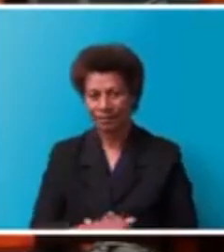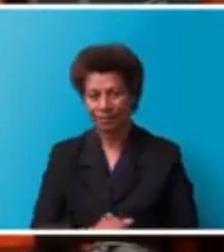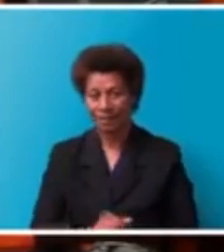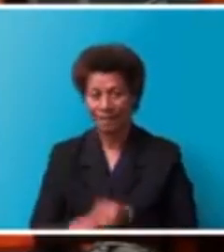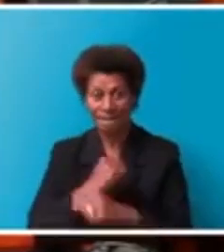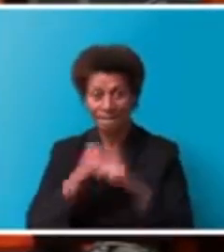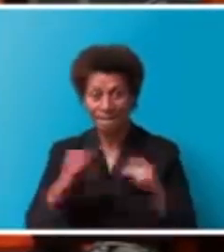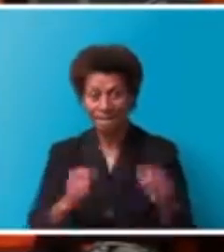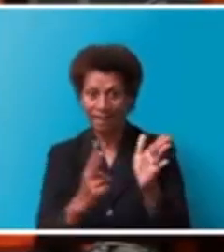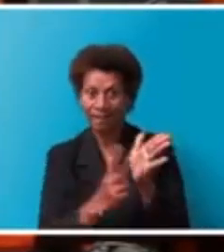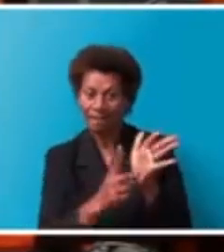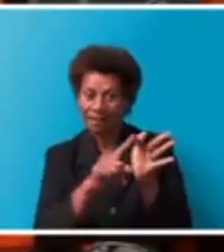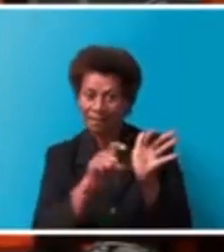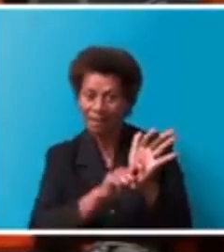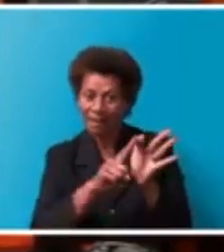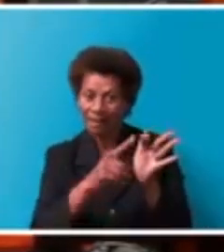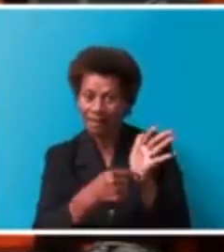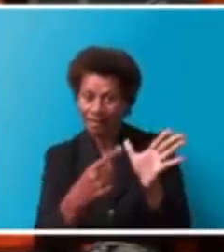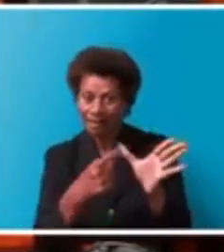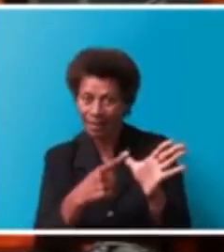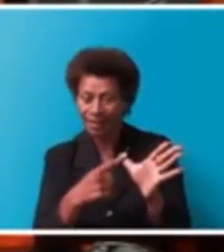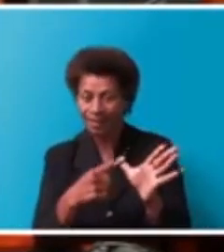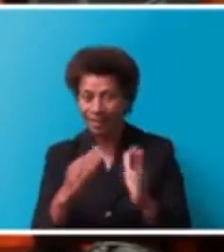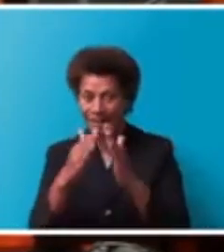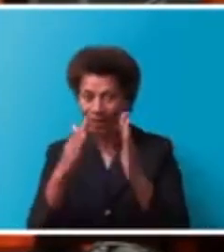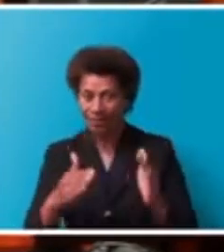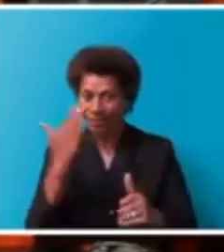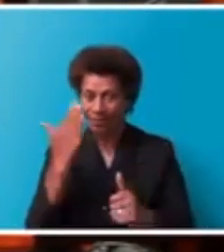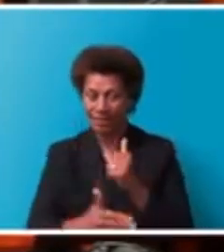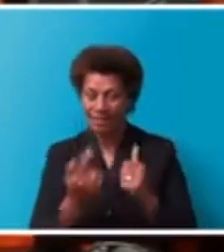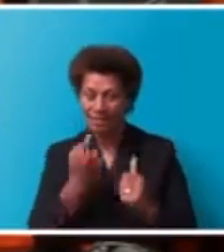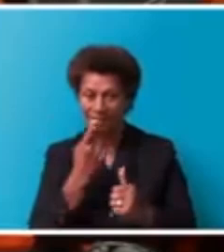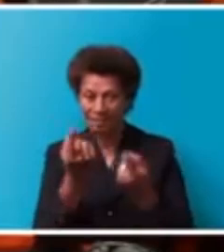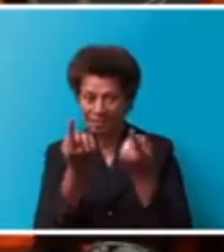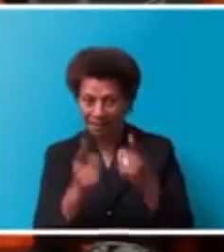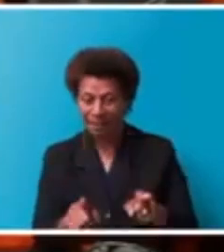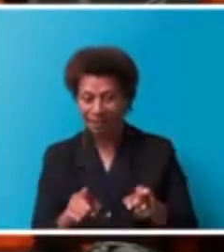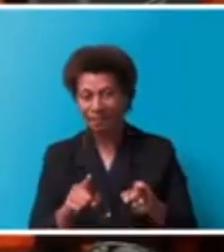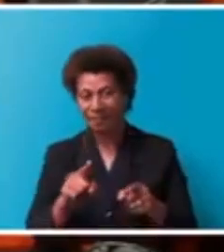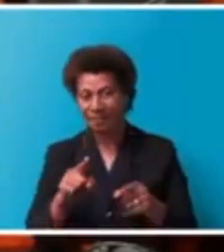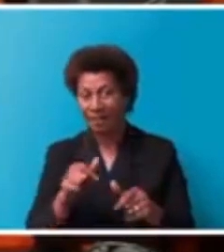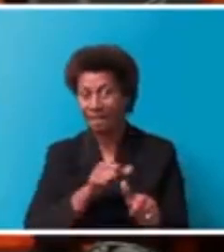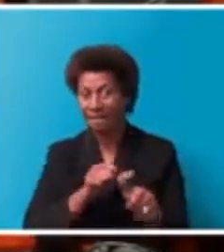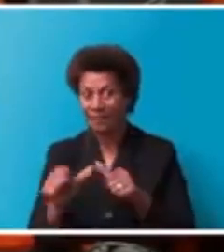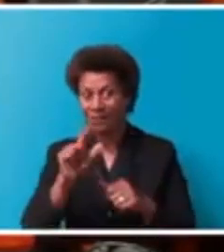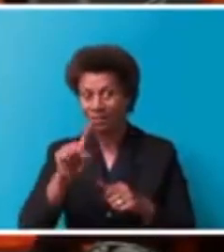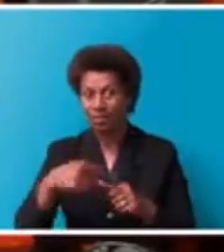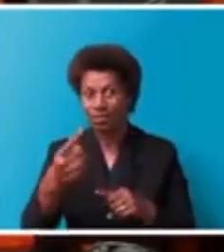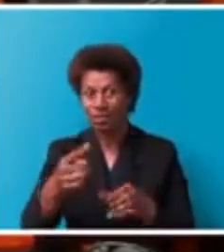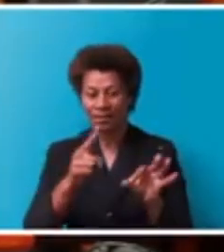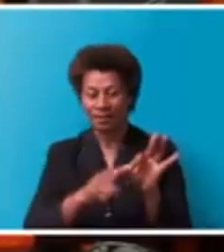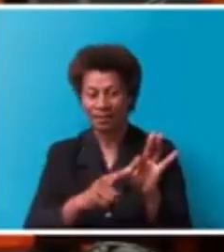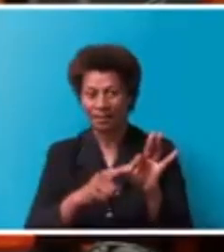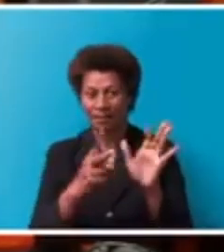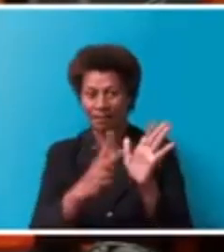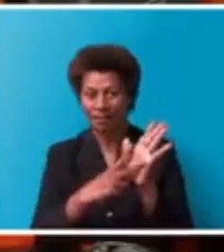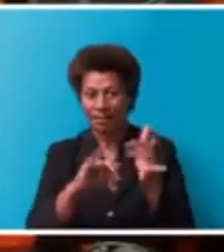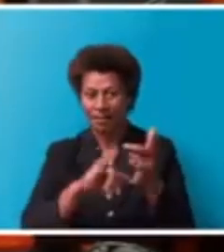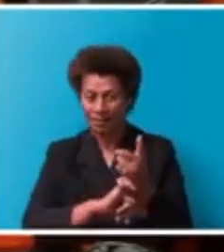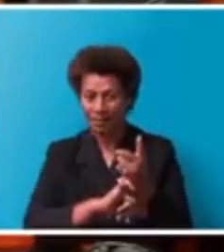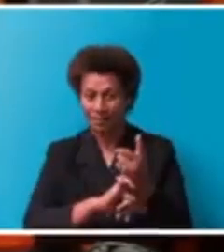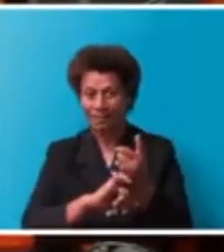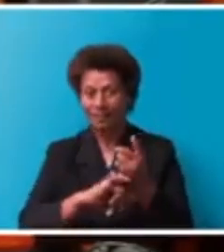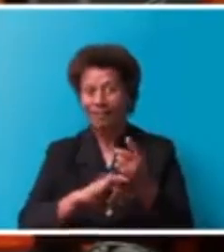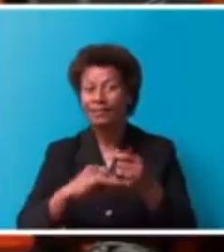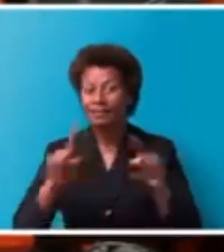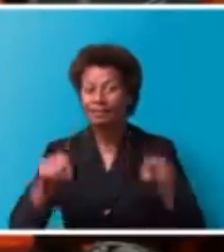House and the Never Say Die Brigade all the very best in tomorrow's QBS into House. Mr. speaker, I thank you for your